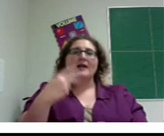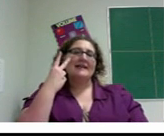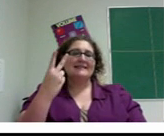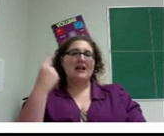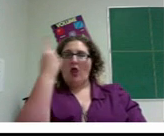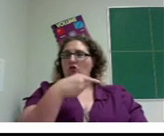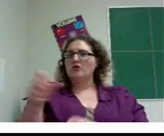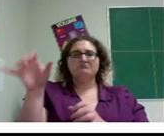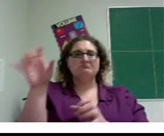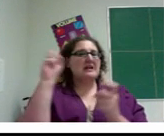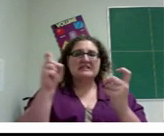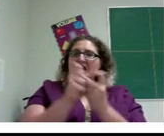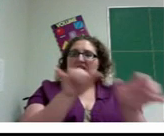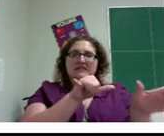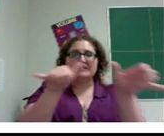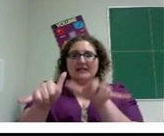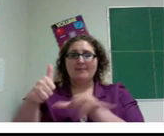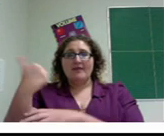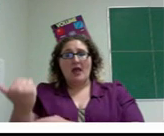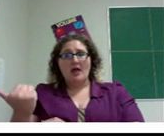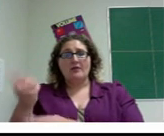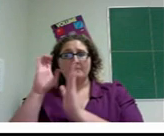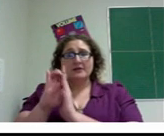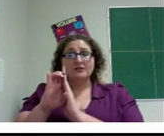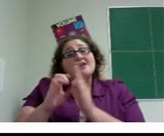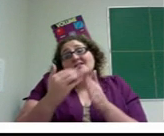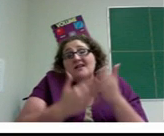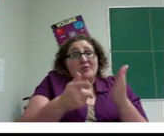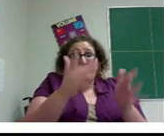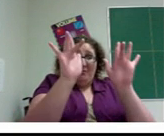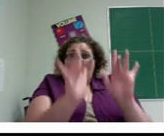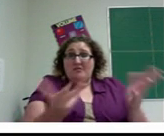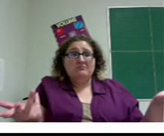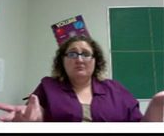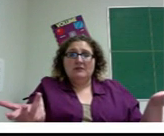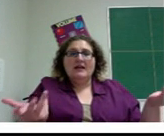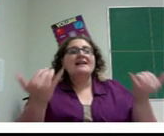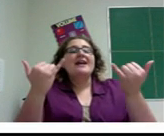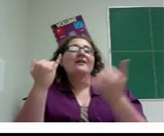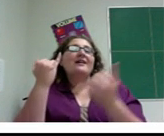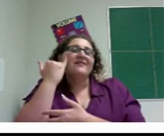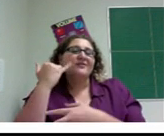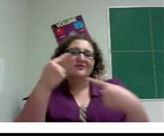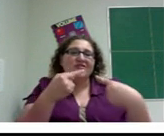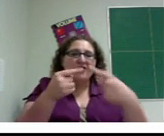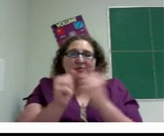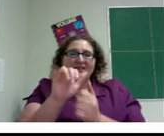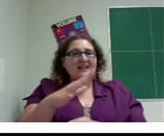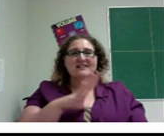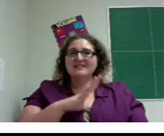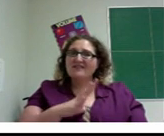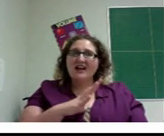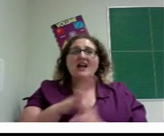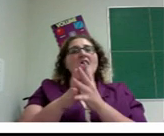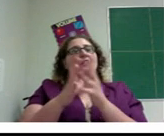this figure over here. Others of you might want to leave it. Now guys, if you struggle with this, that's okay. A lot of people, either they're getting it and they're making